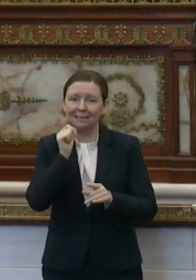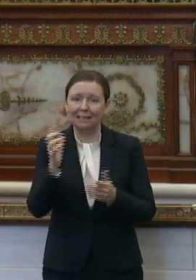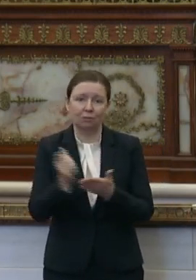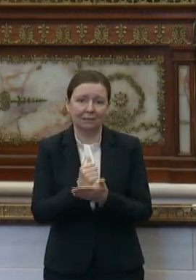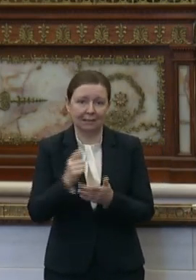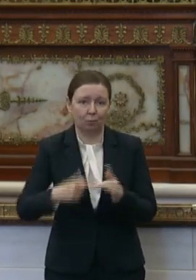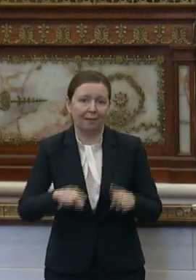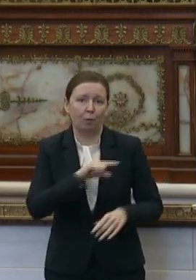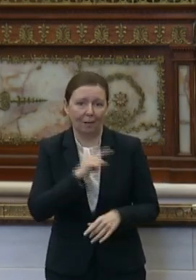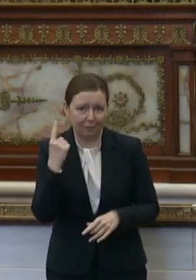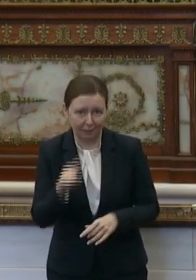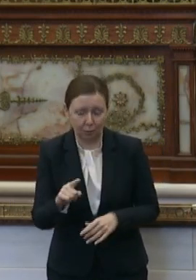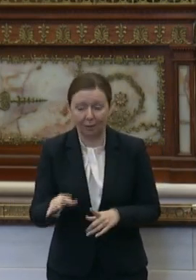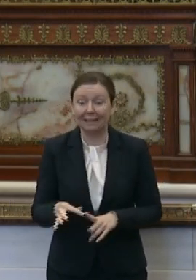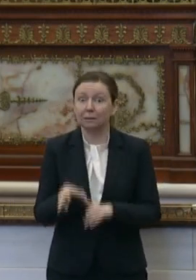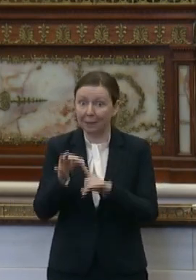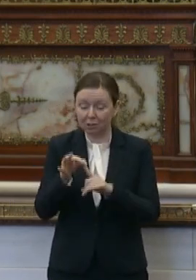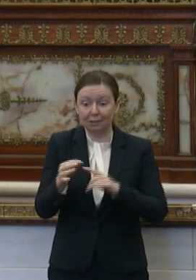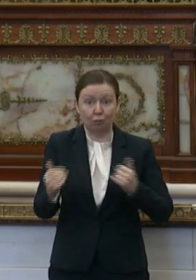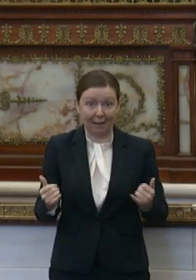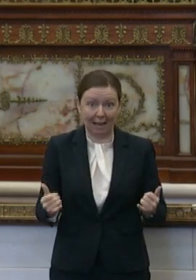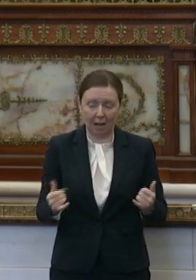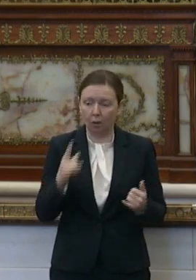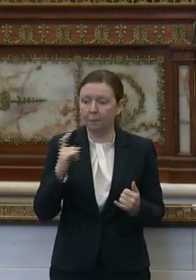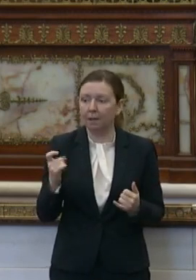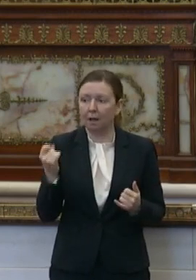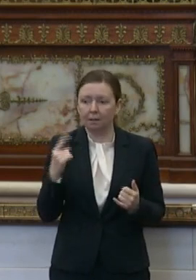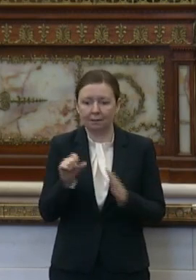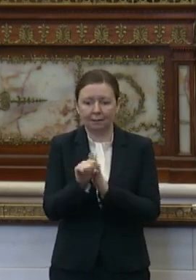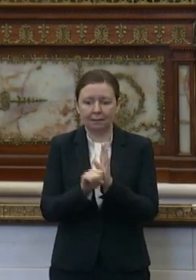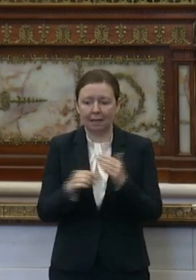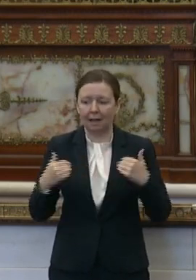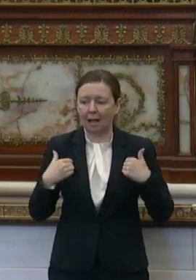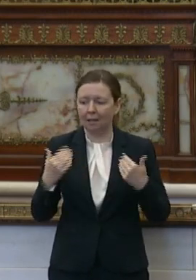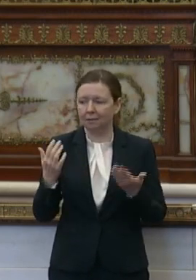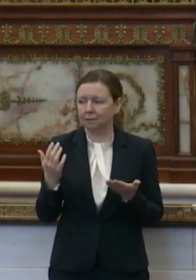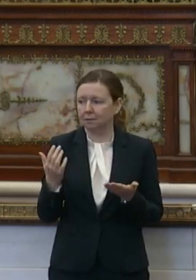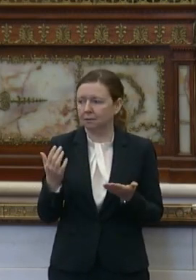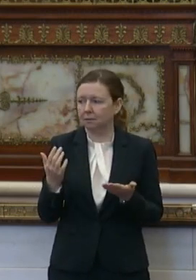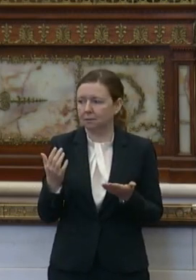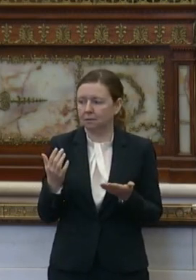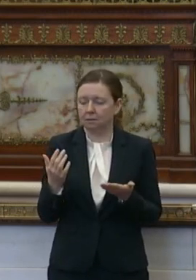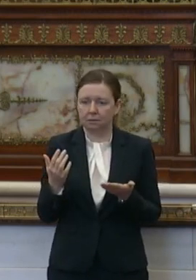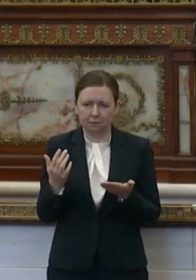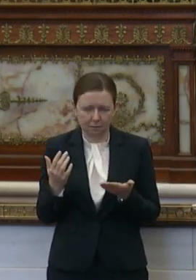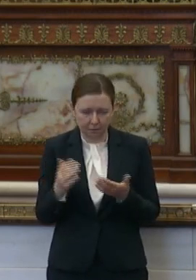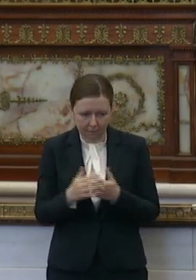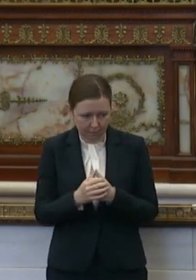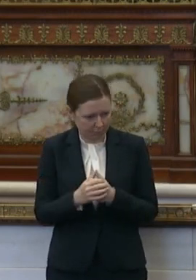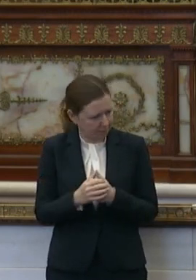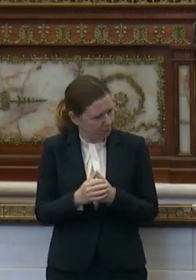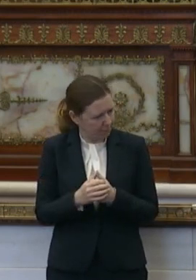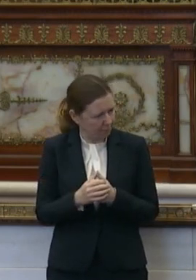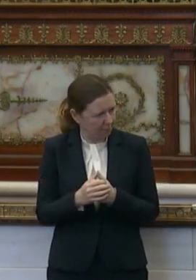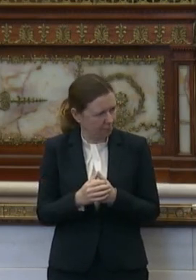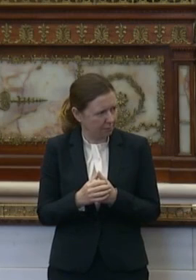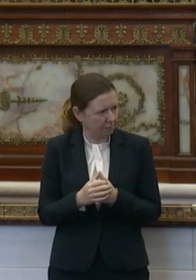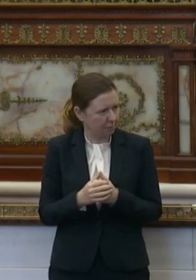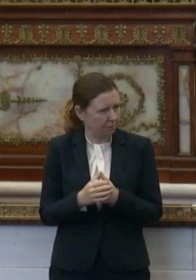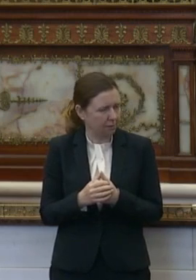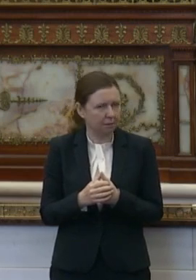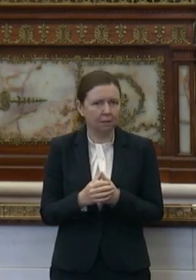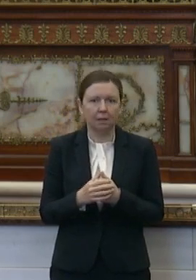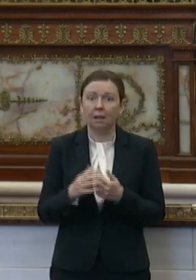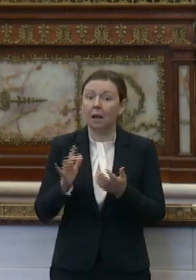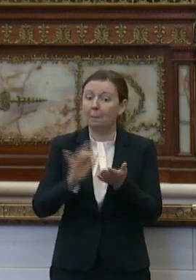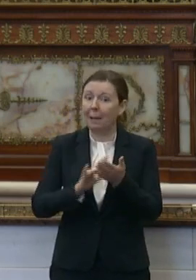qualified for, especially right now, because the state has slowed down the dispersal of payments. So rental assistance